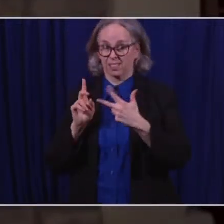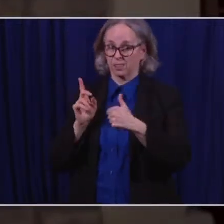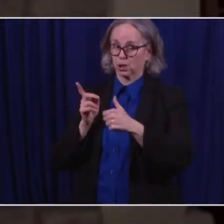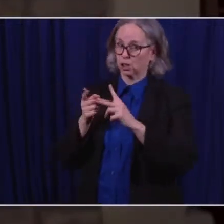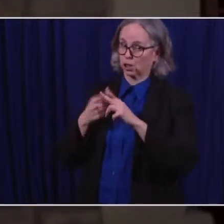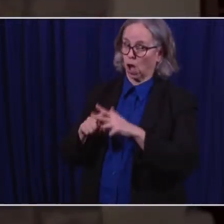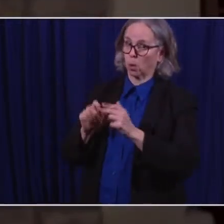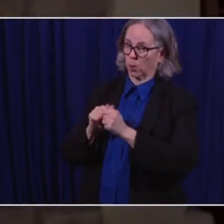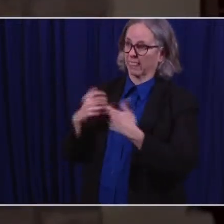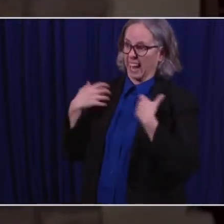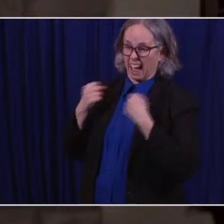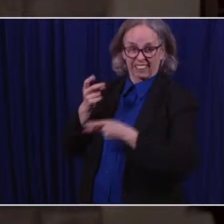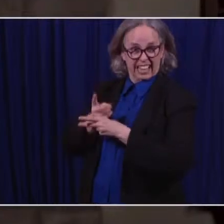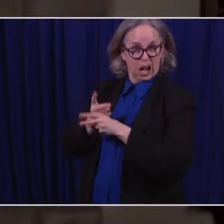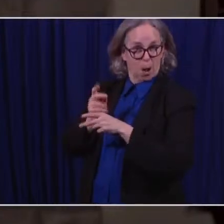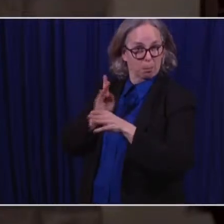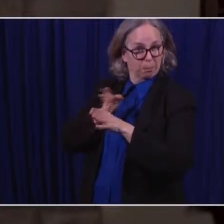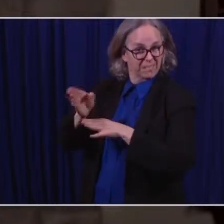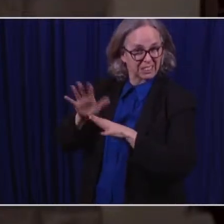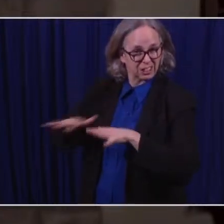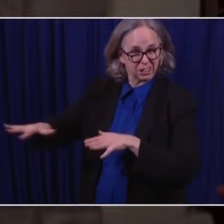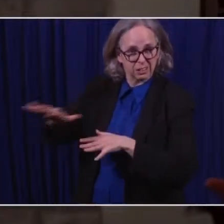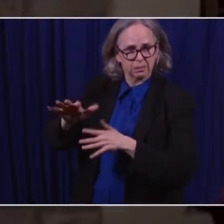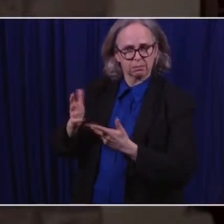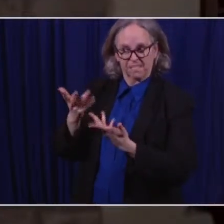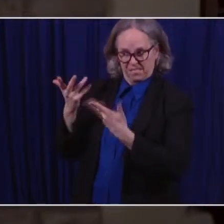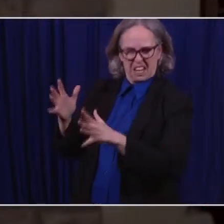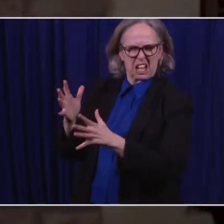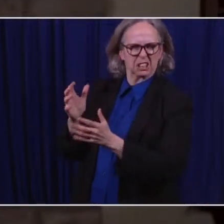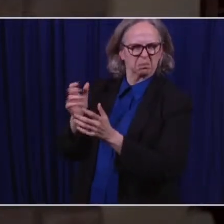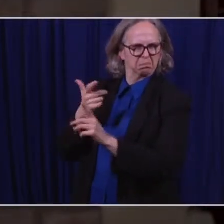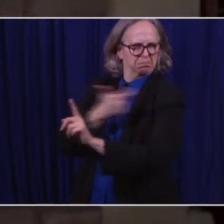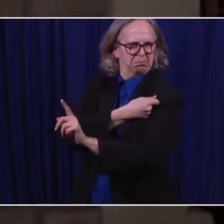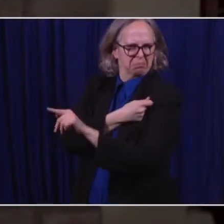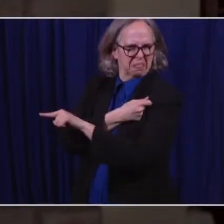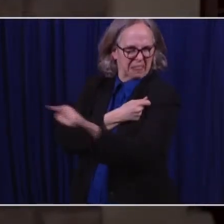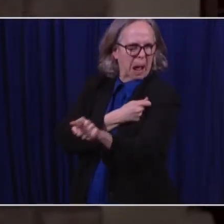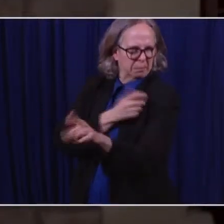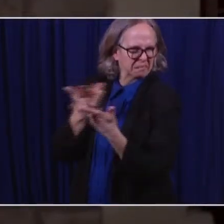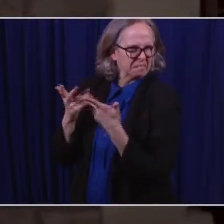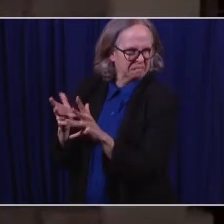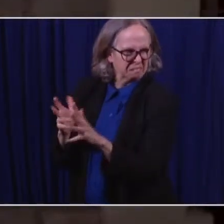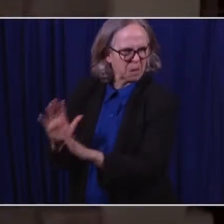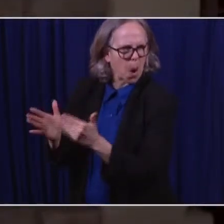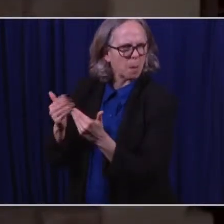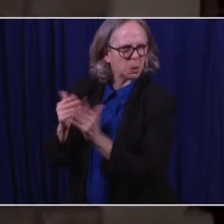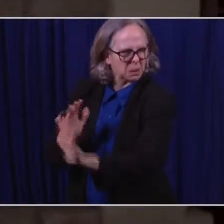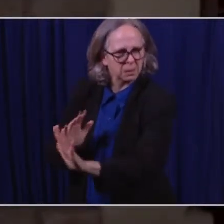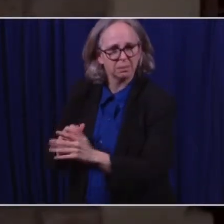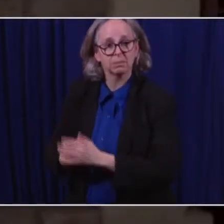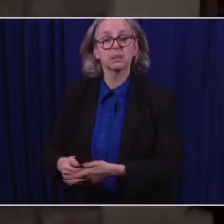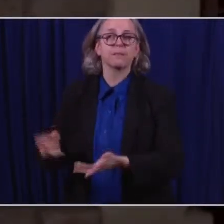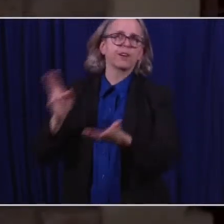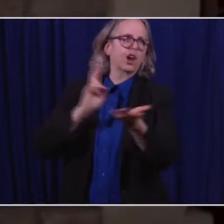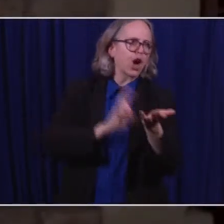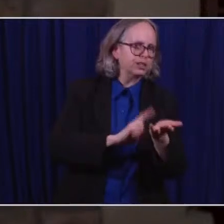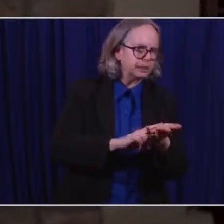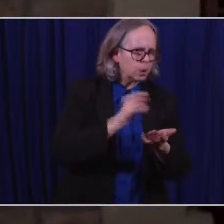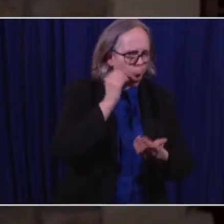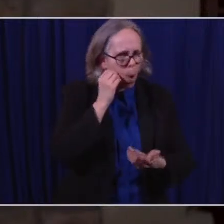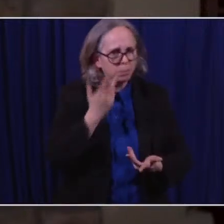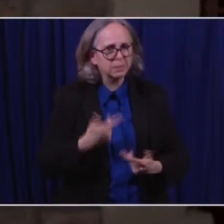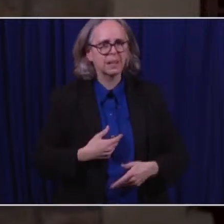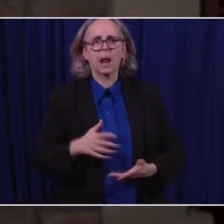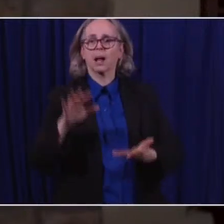on the schools the month of February. And we're going to continue, as we do those things, we're going to continue